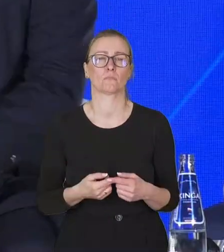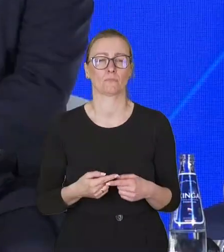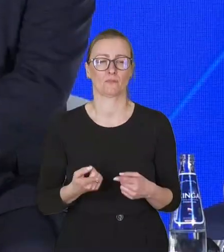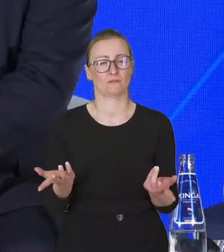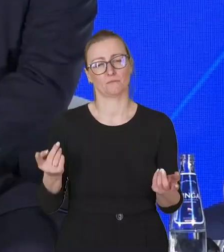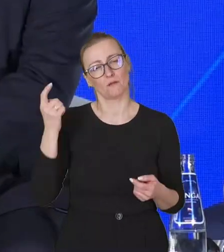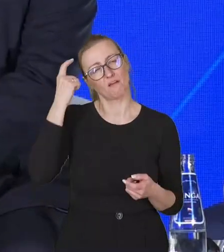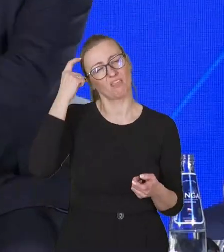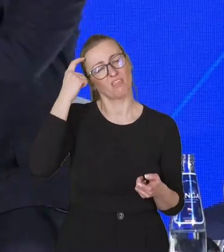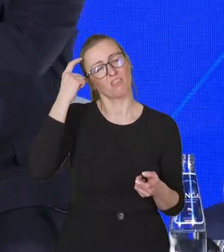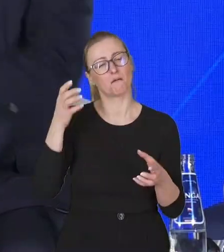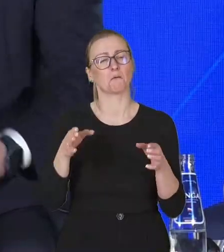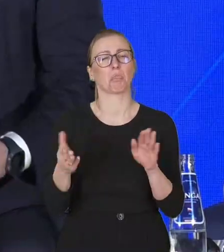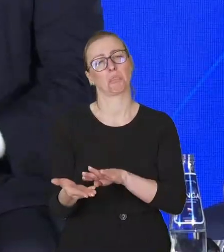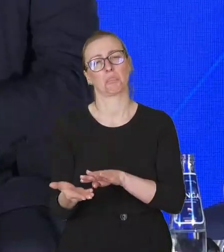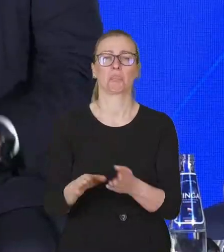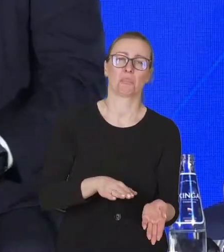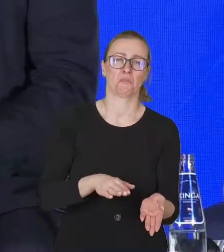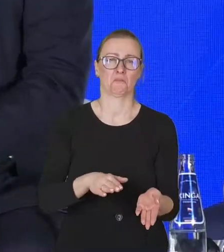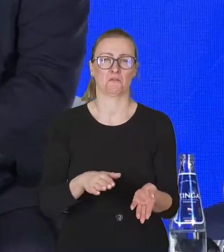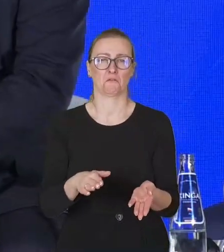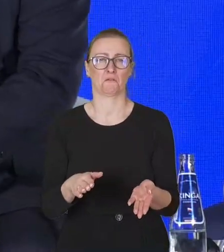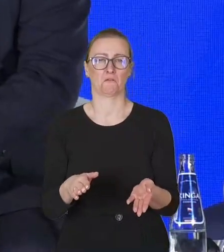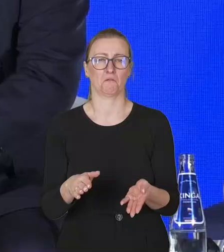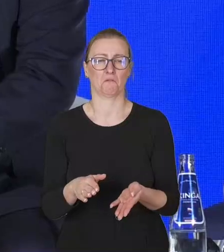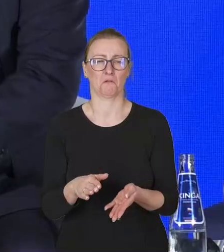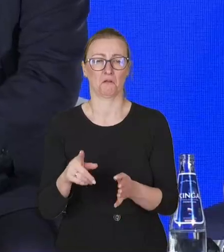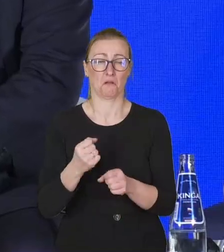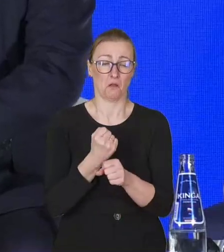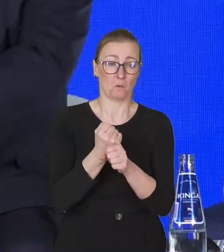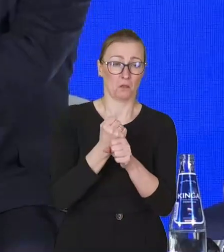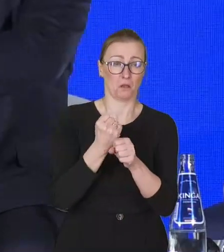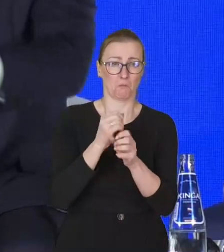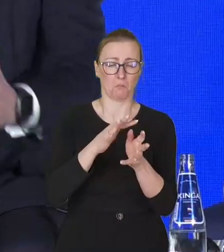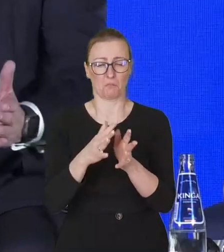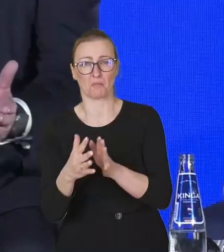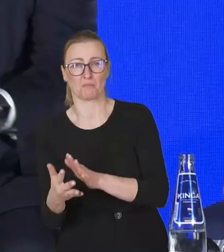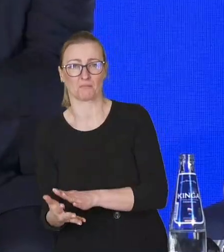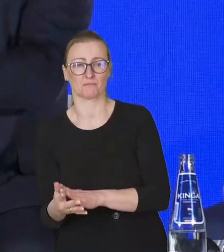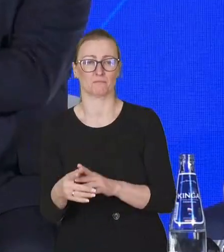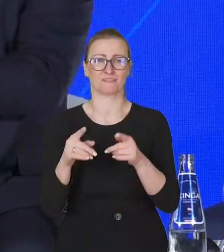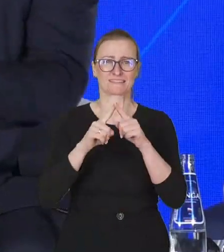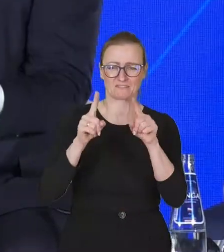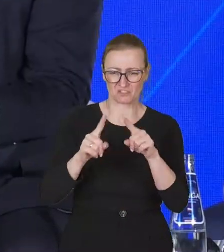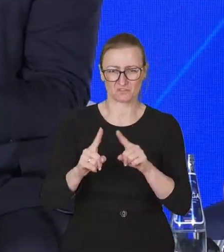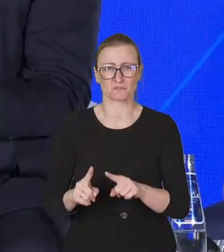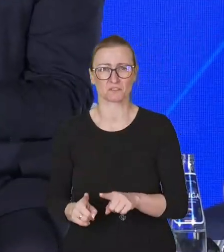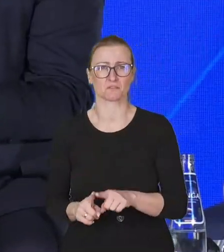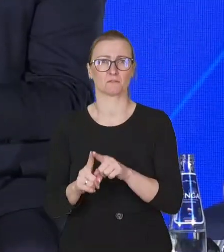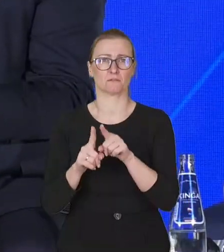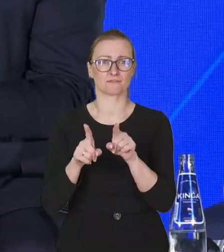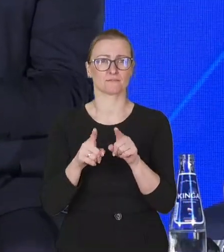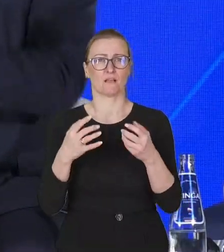serious changes and serious threats everywhere. I'm saying this as a politician, obviously, but we all know and feel and smell